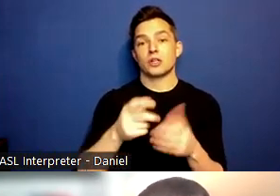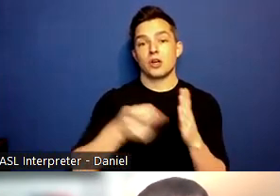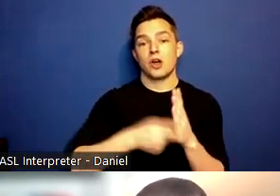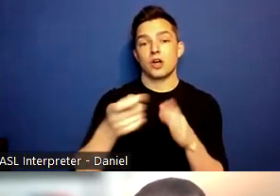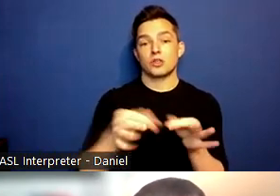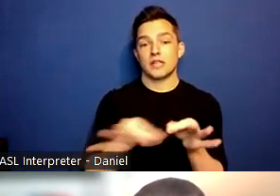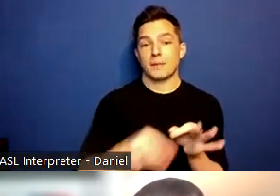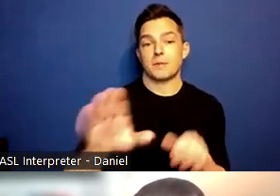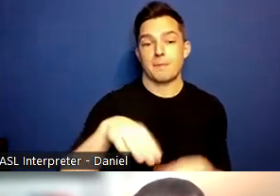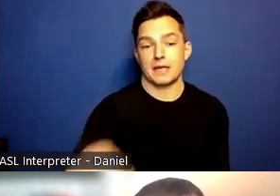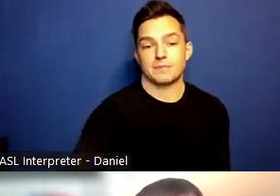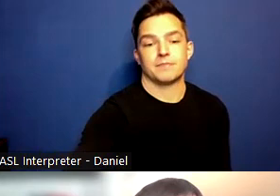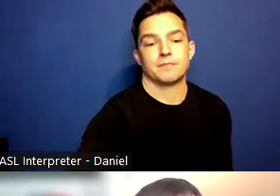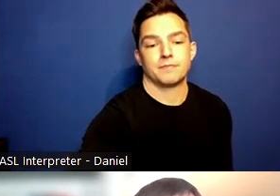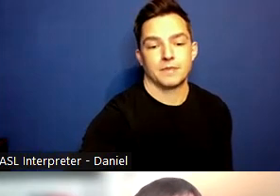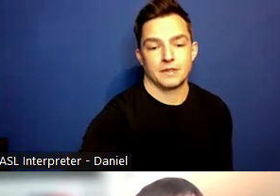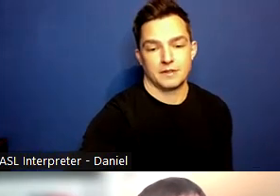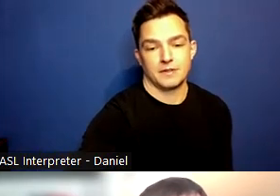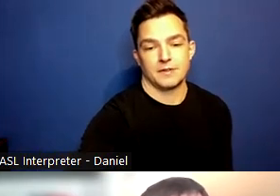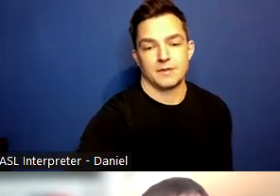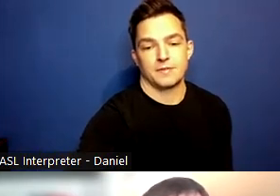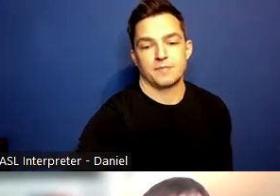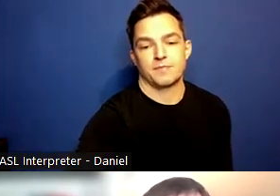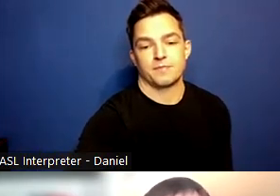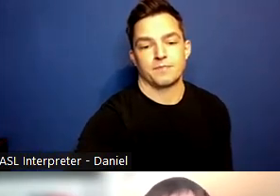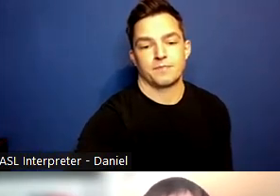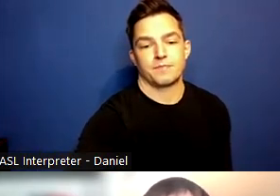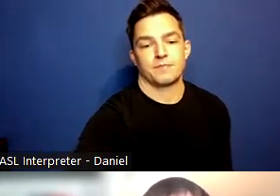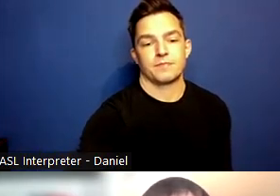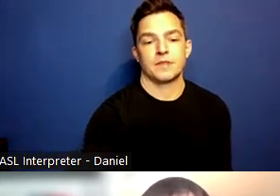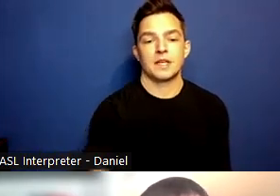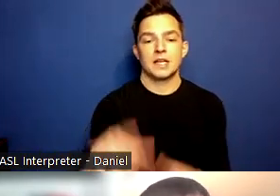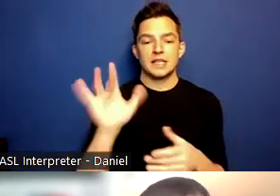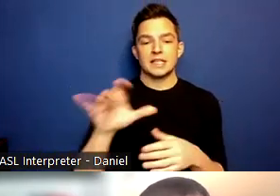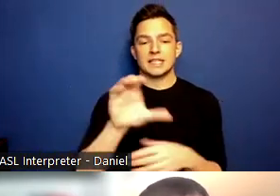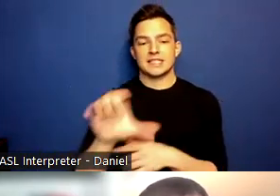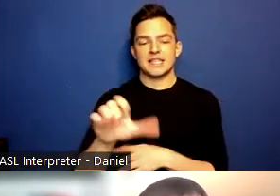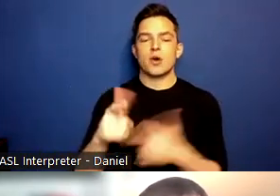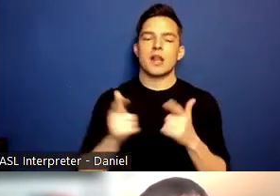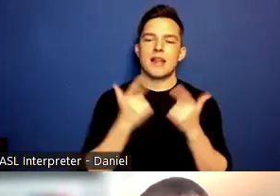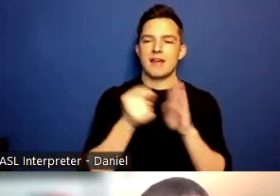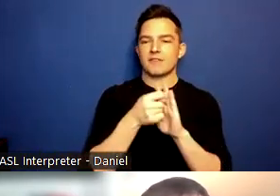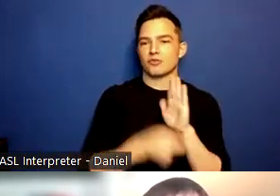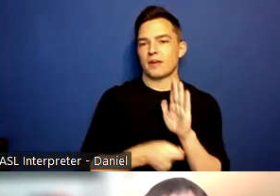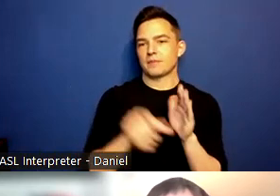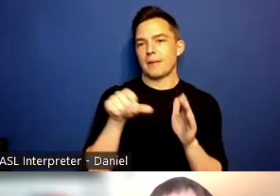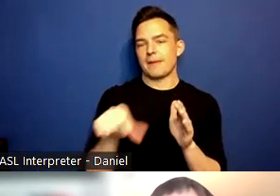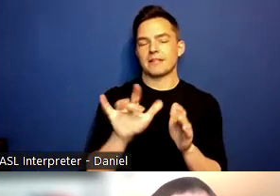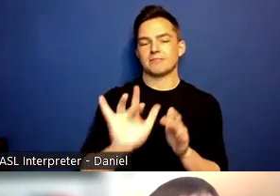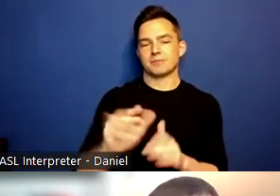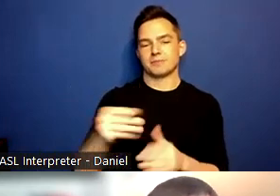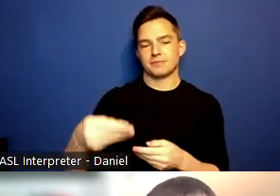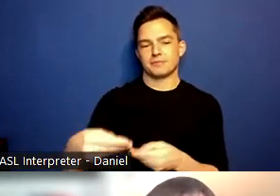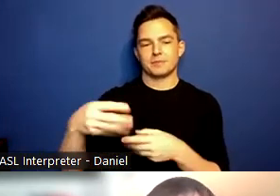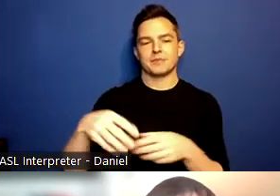captions, at the bottom of your screen, click CC or Live Transcript button and